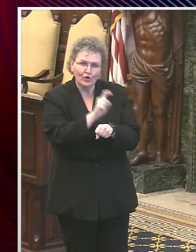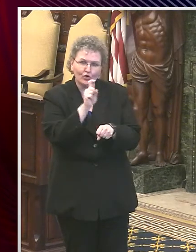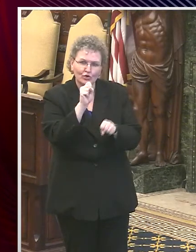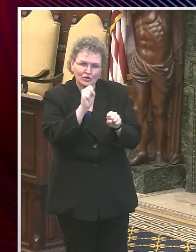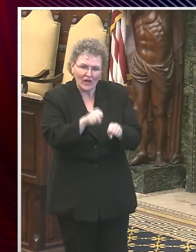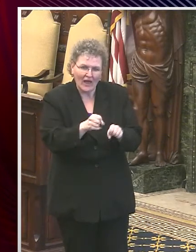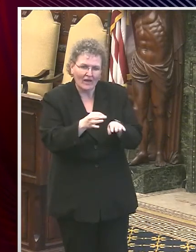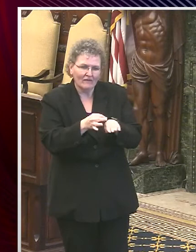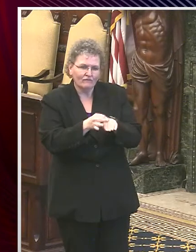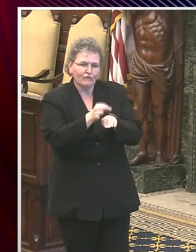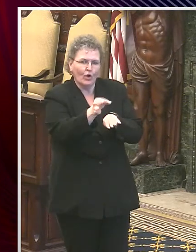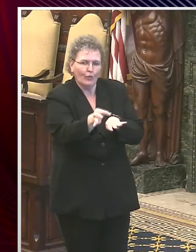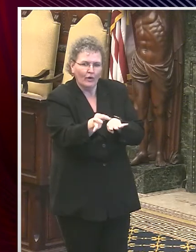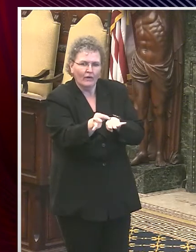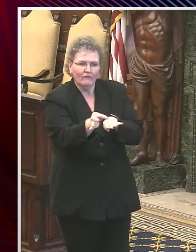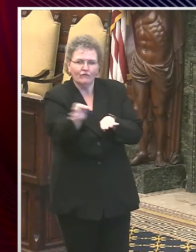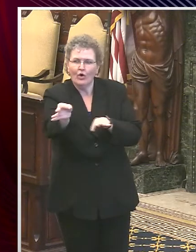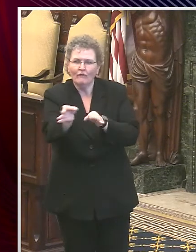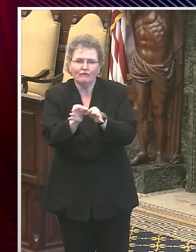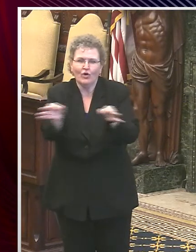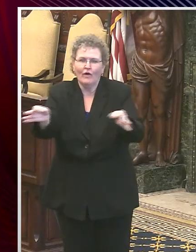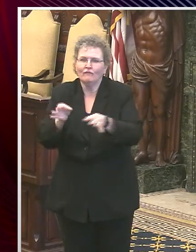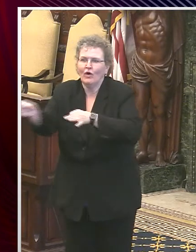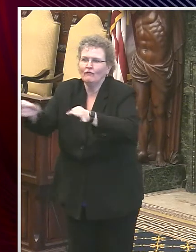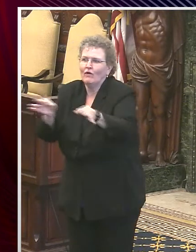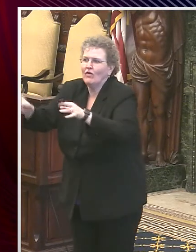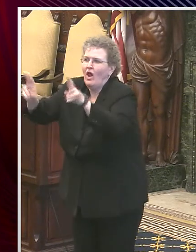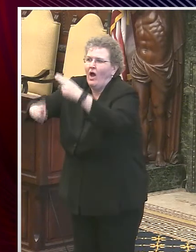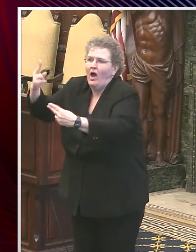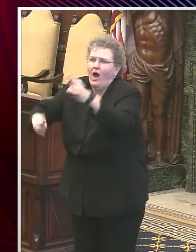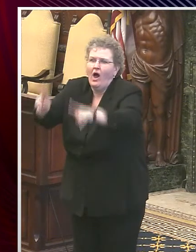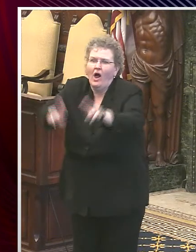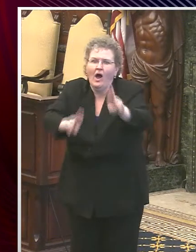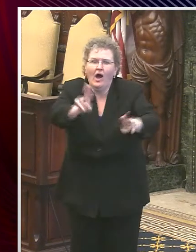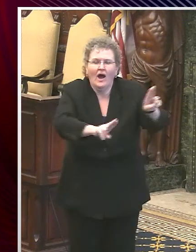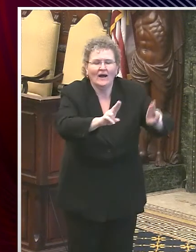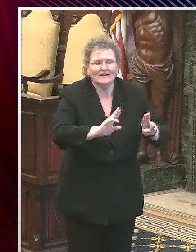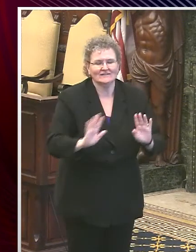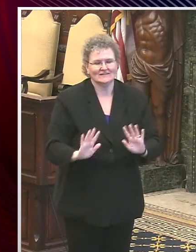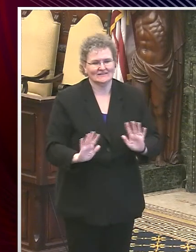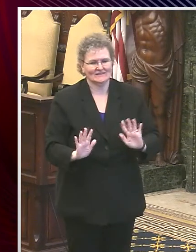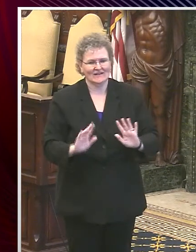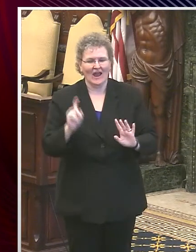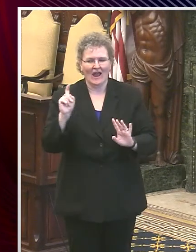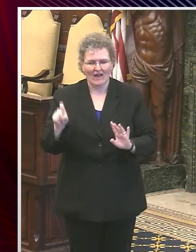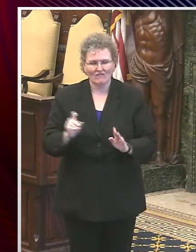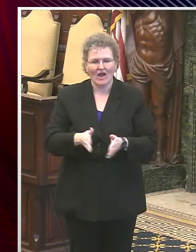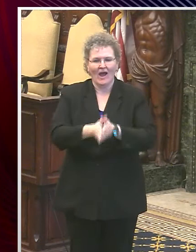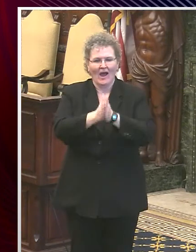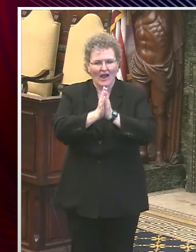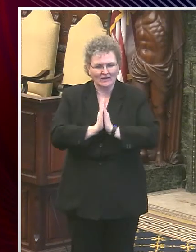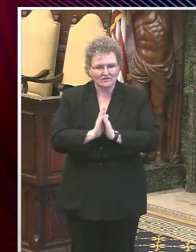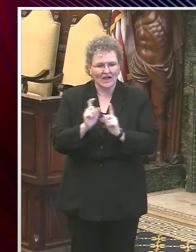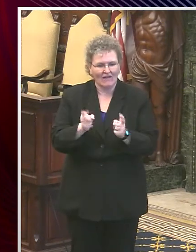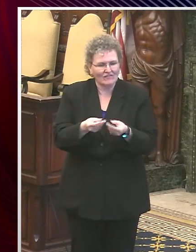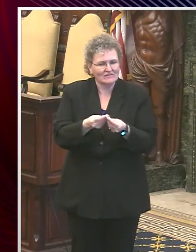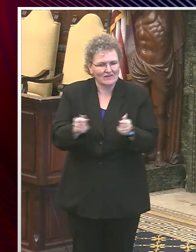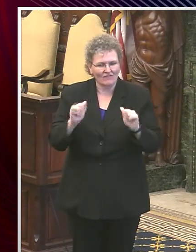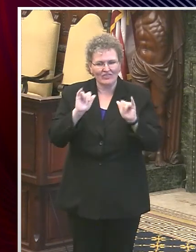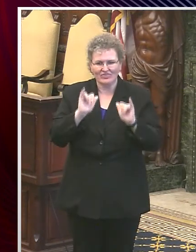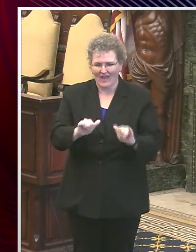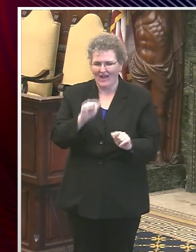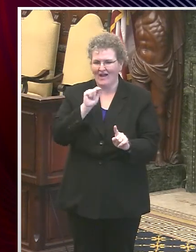forward that link to someone else, and that other person could be able to schedule an appointment. So we have requested that be solved so that there would be links that are